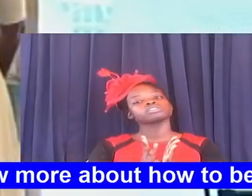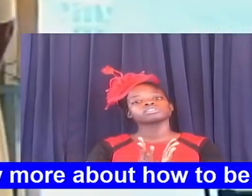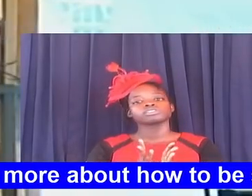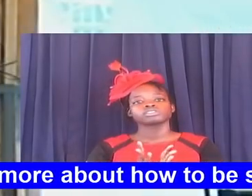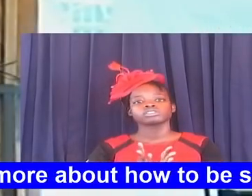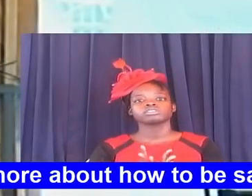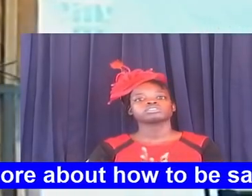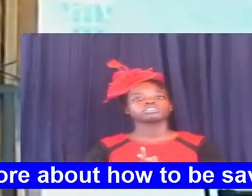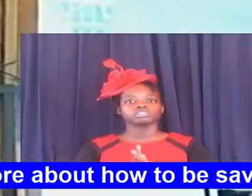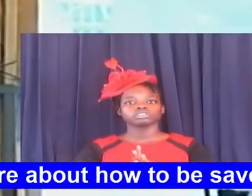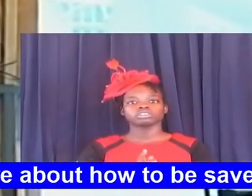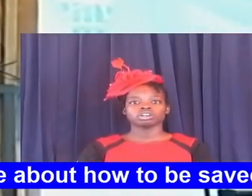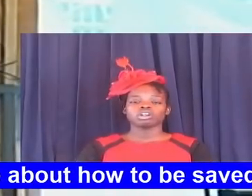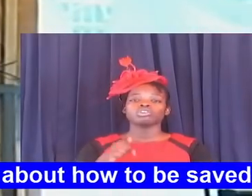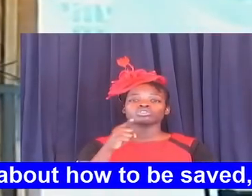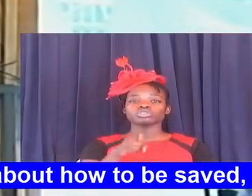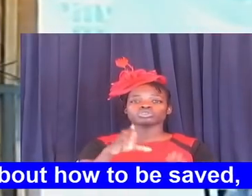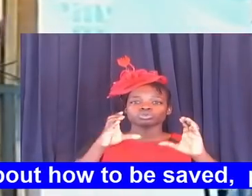that you can strive for,